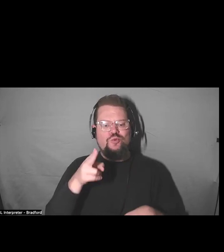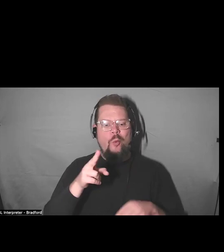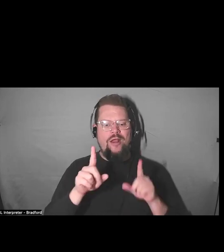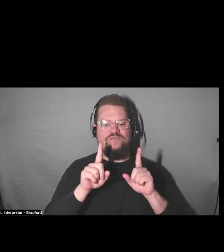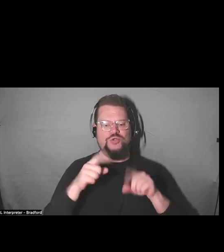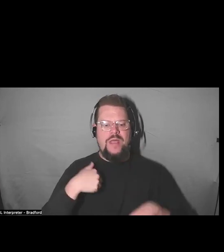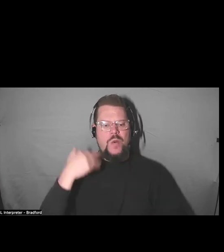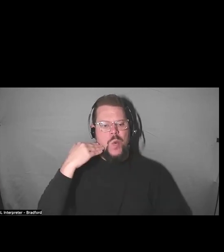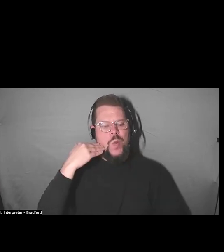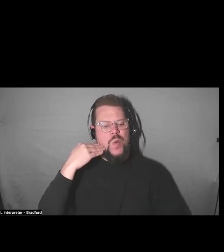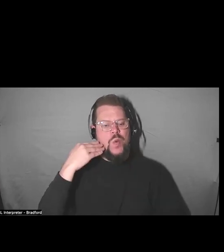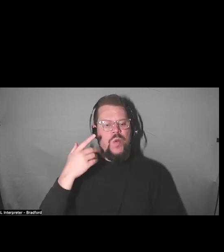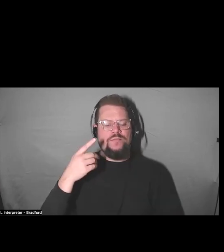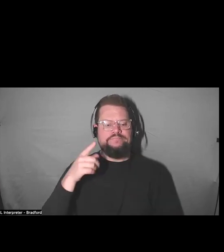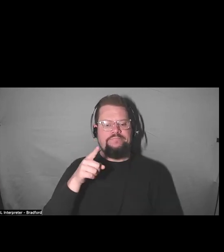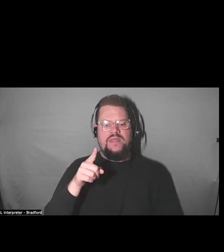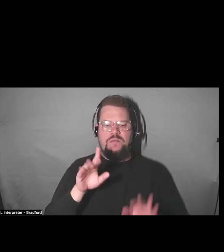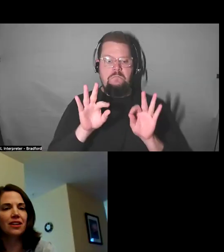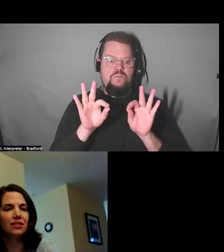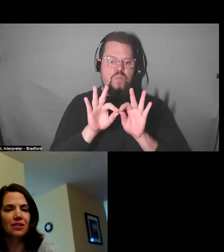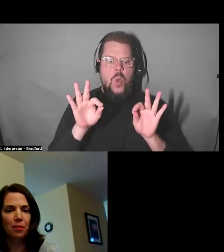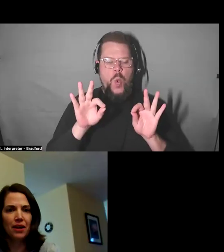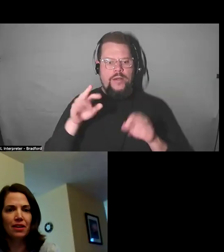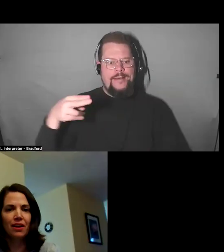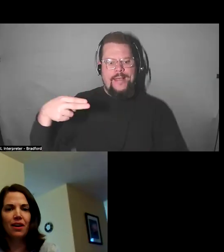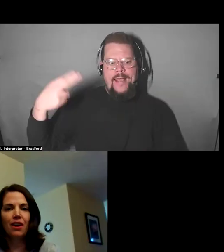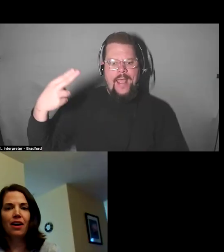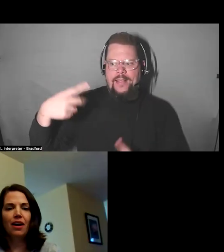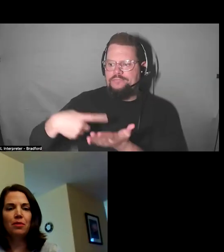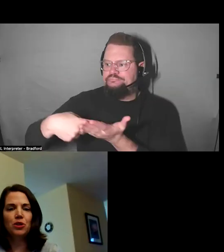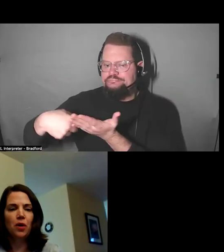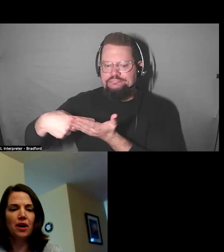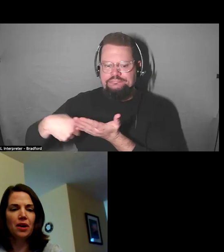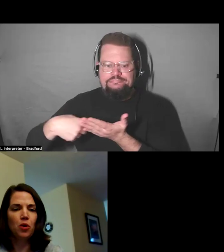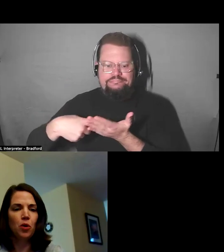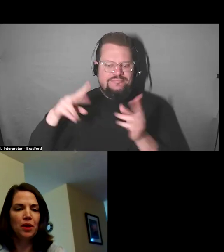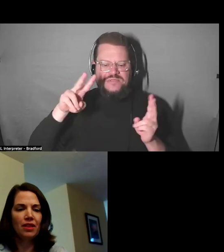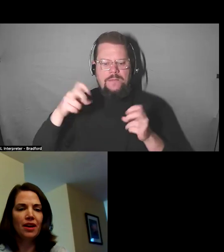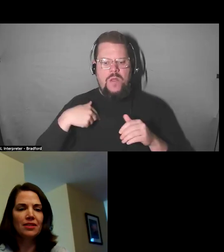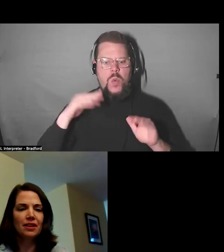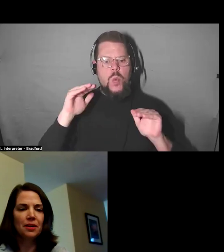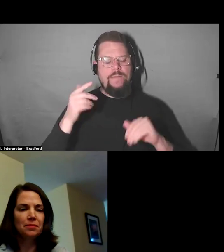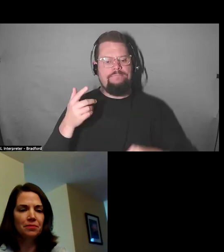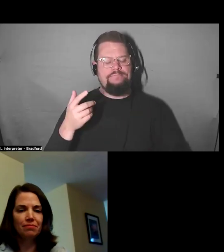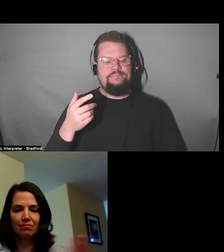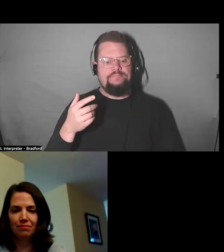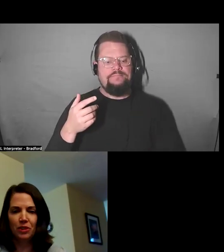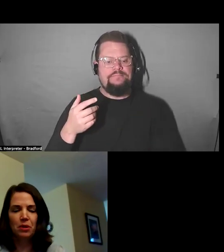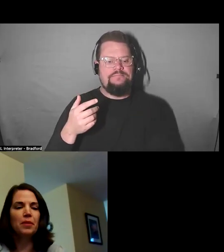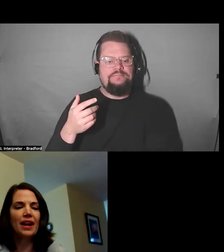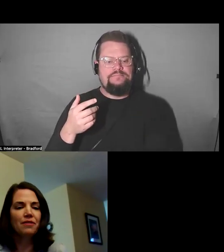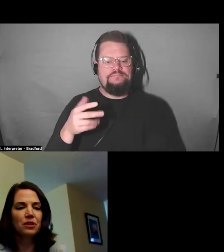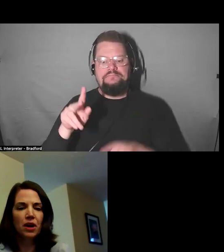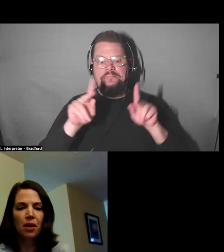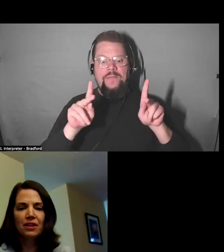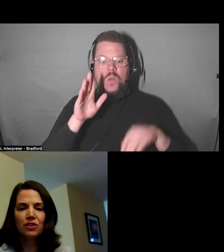this is a very important and highly discussed topic. So I am hoping that some people